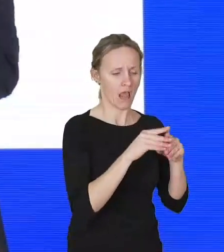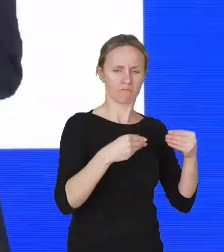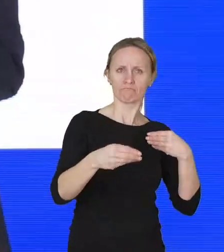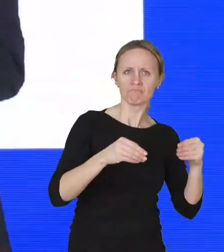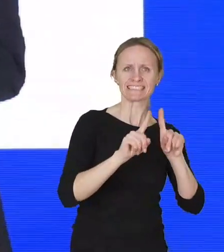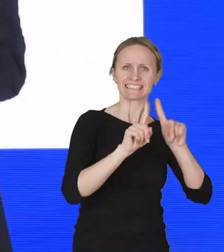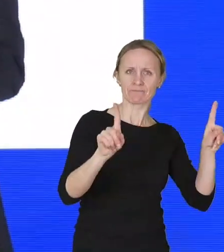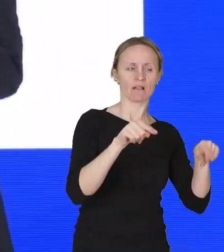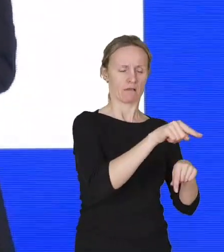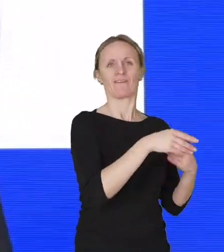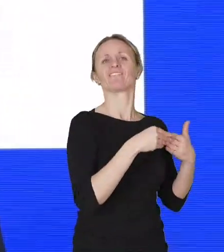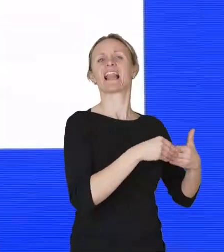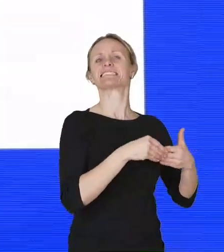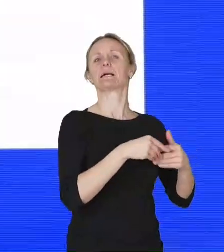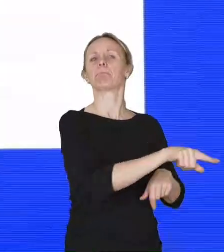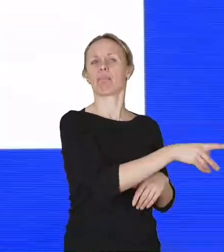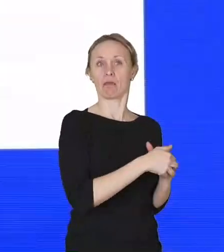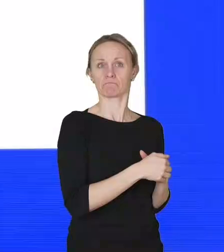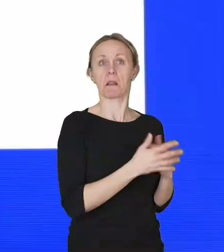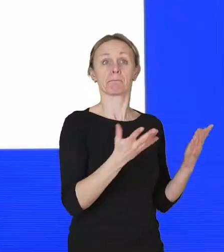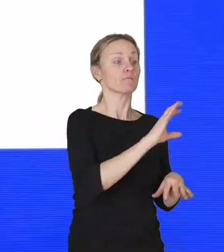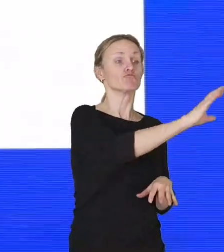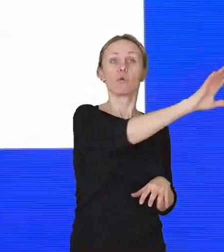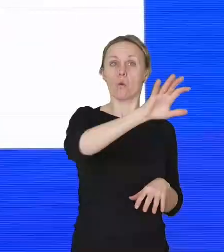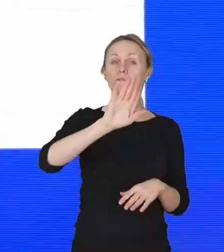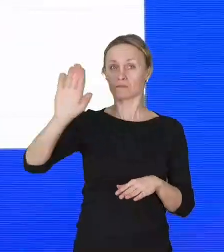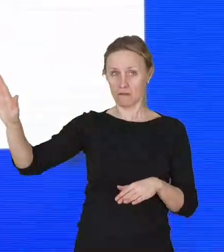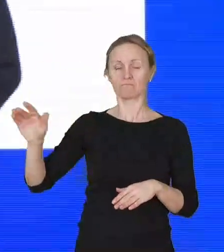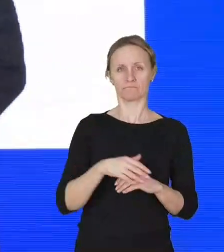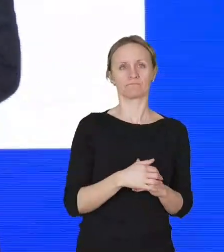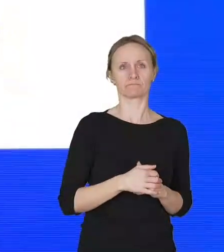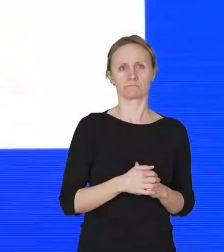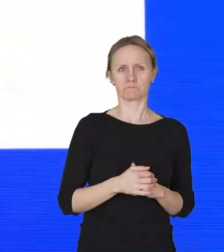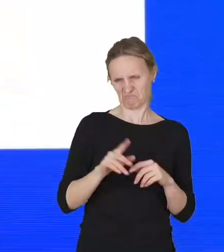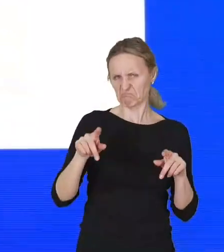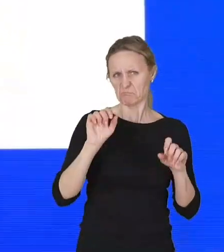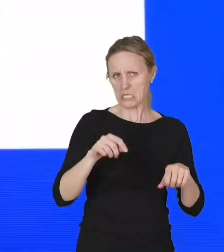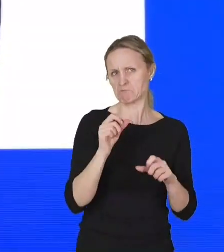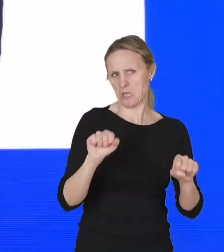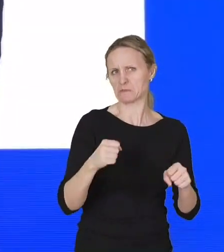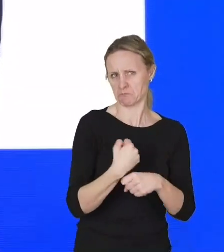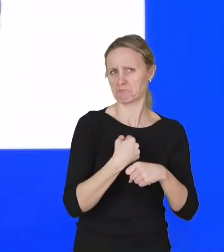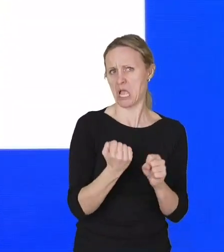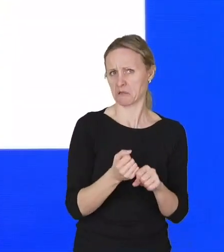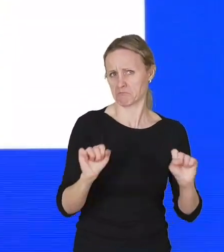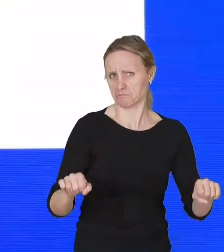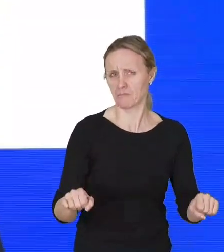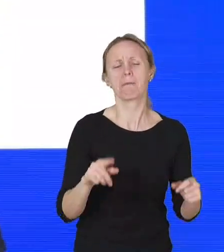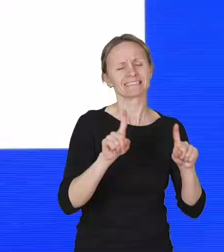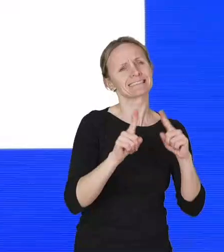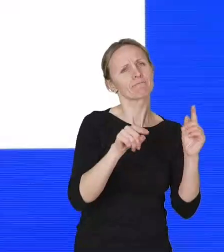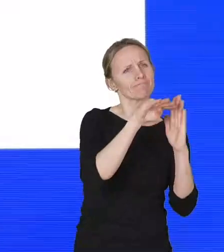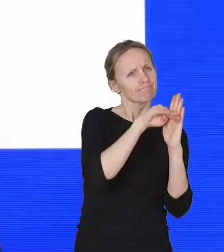manage this complexity. But for the regions which don't have this capacity, and this is not alone administrative capacity, it's